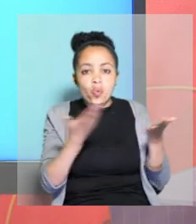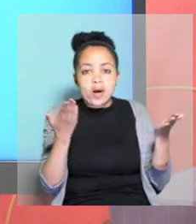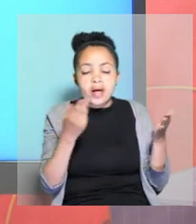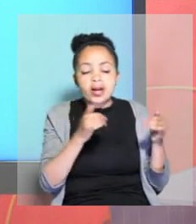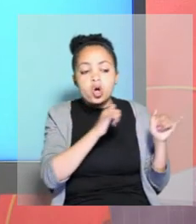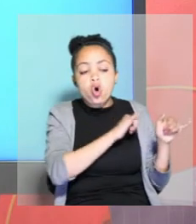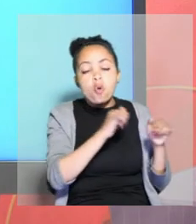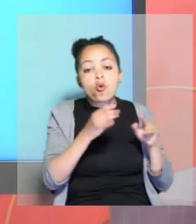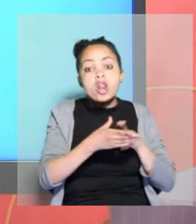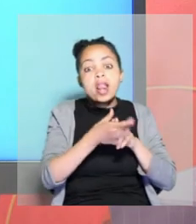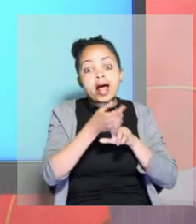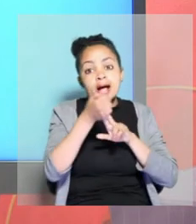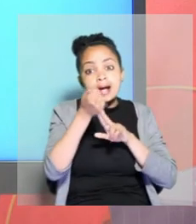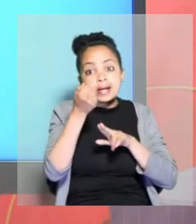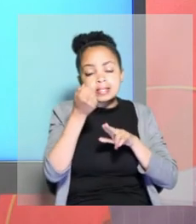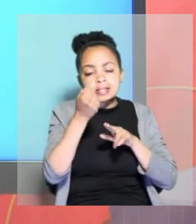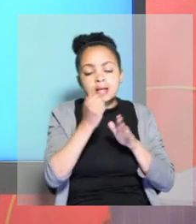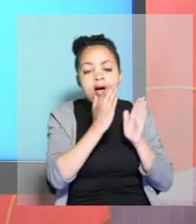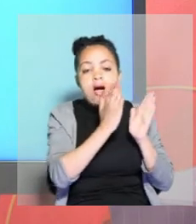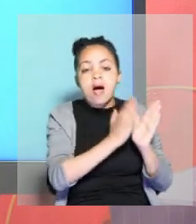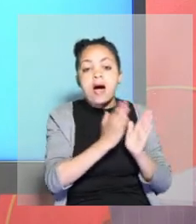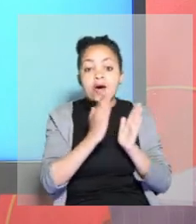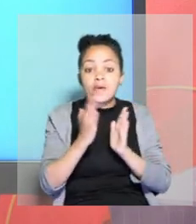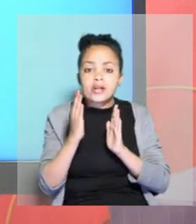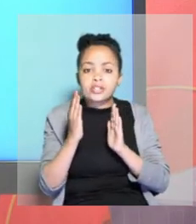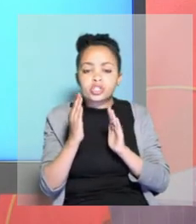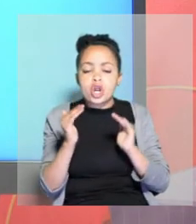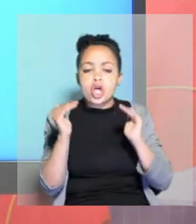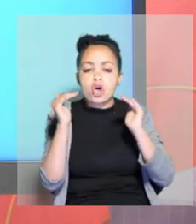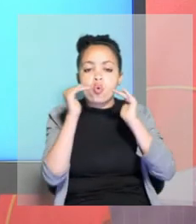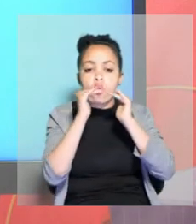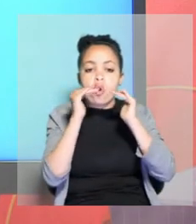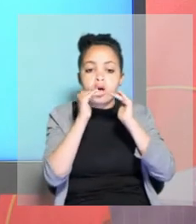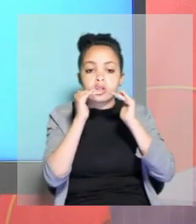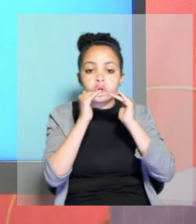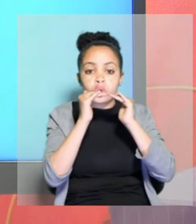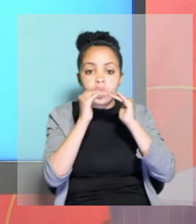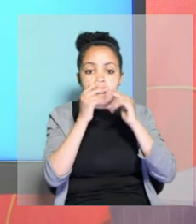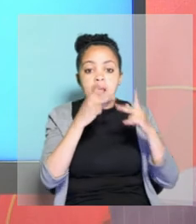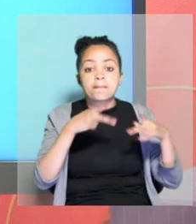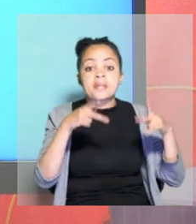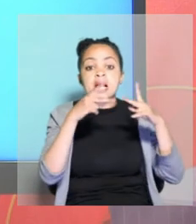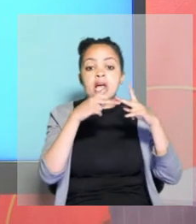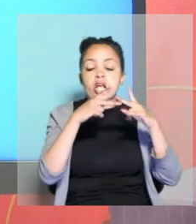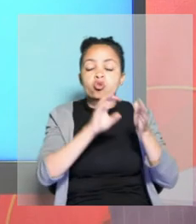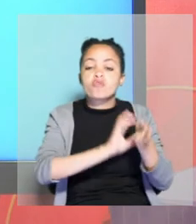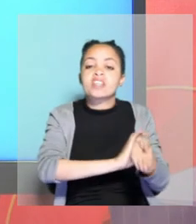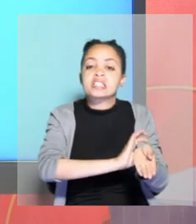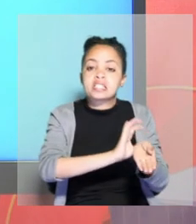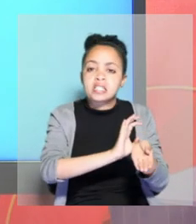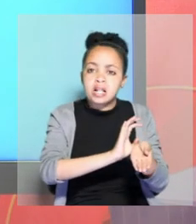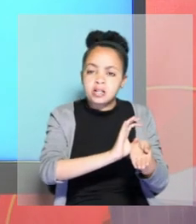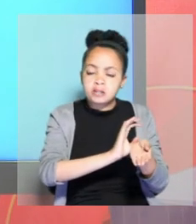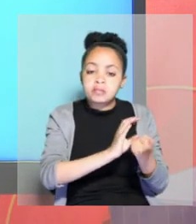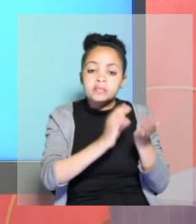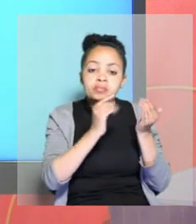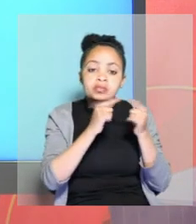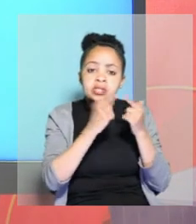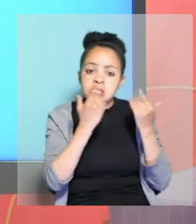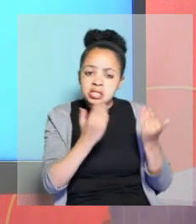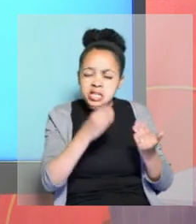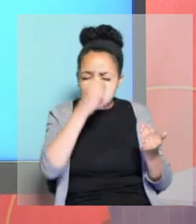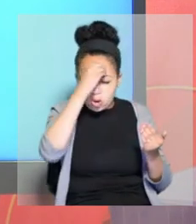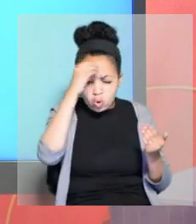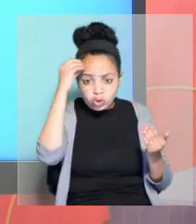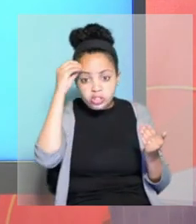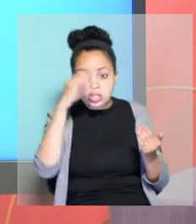homologous sphere becomes arranged at equatorial plate of the cell still the